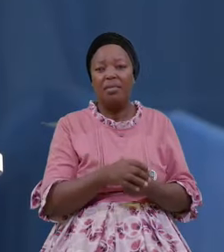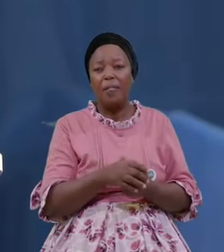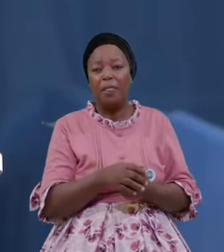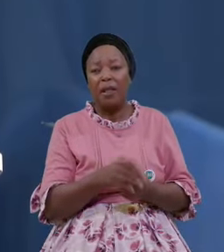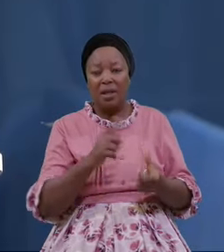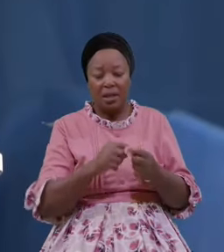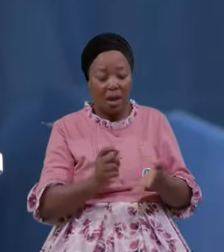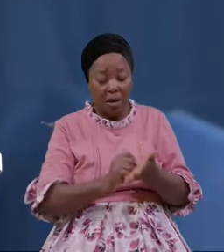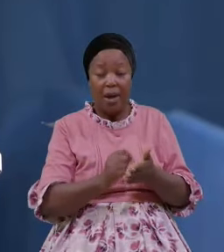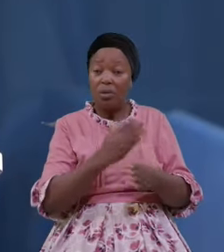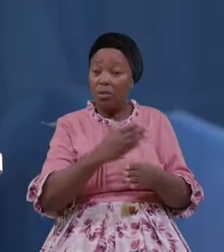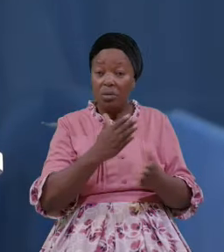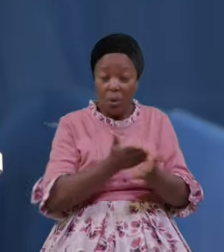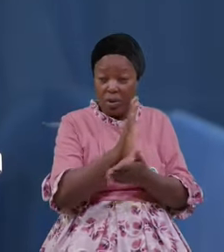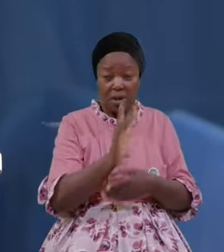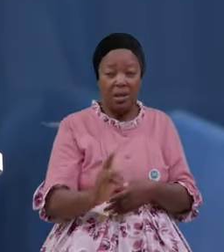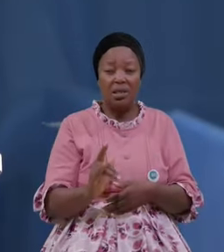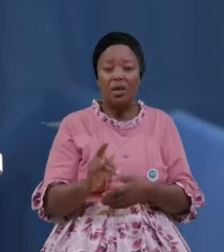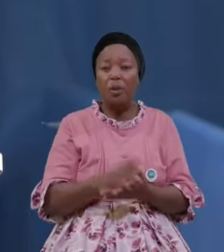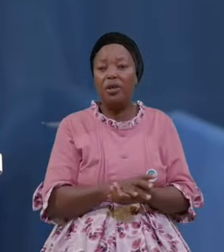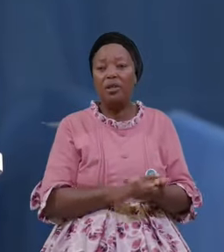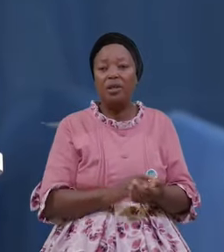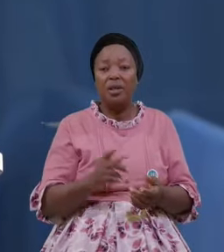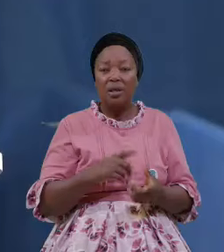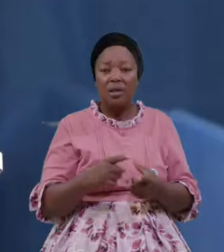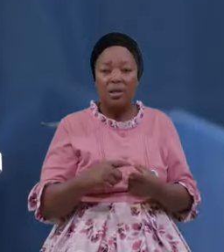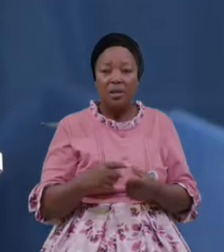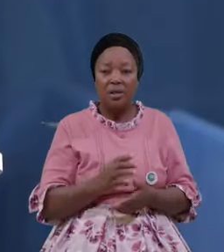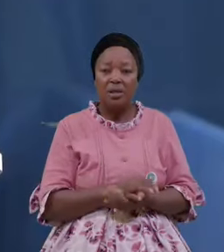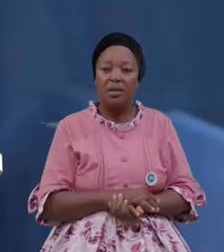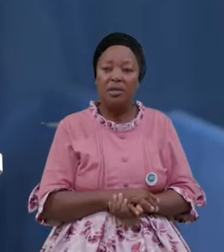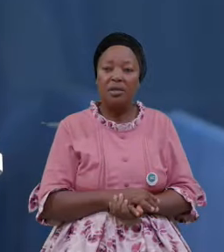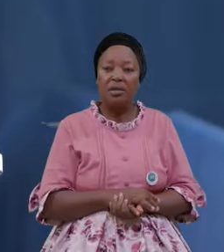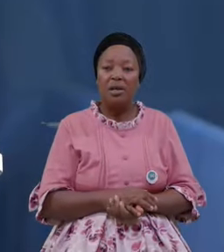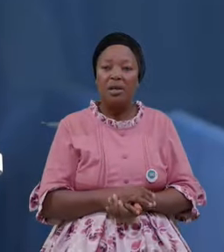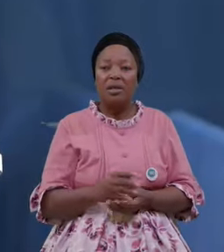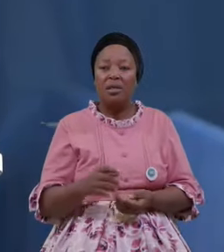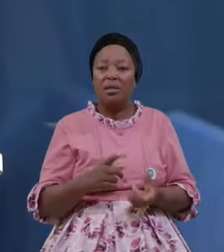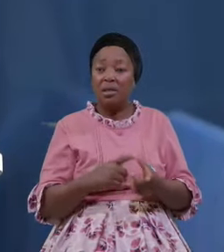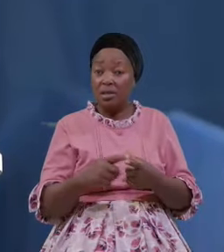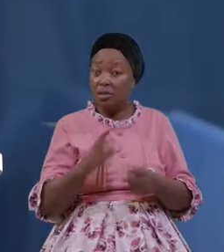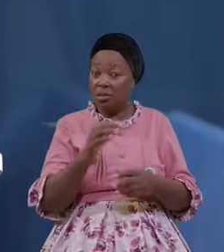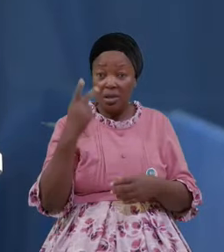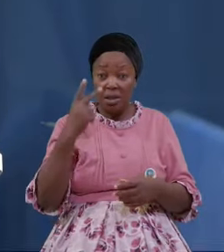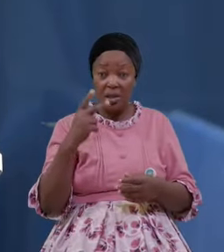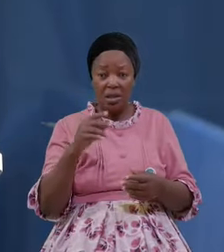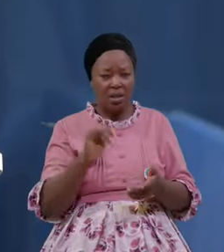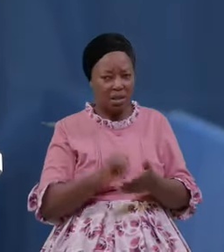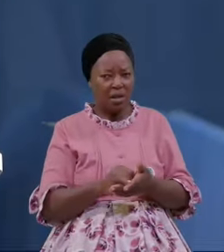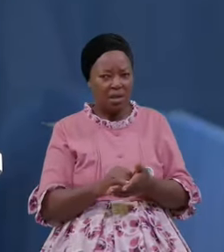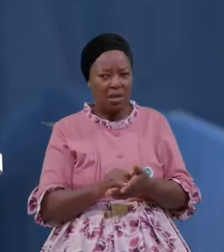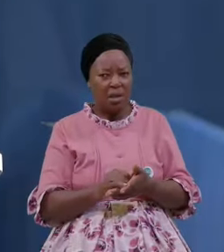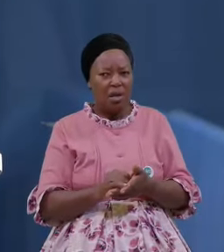problem, whatever it is finished. Pastor will not touch you. There'll be nothing. Just he will send the word to us, and he'll be